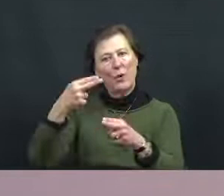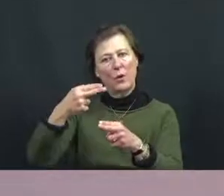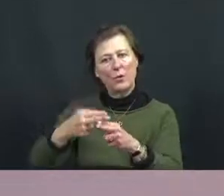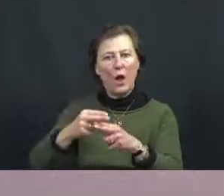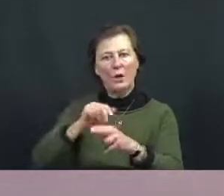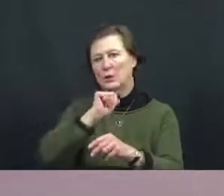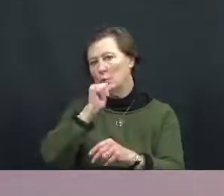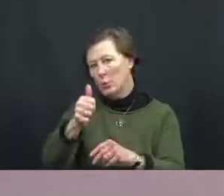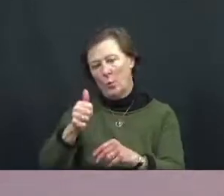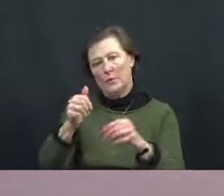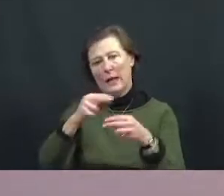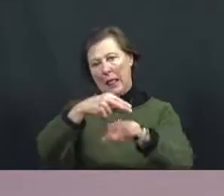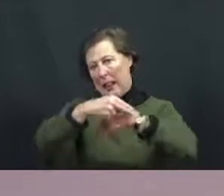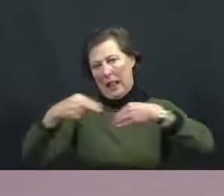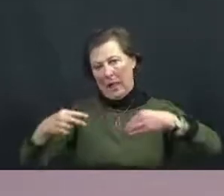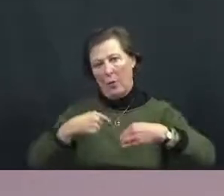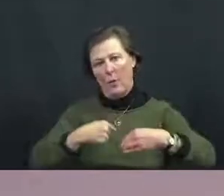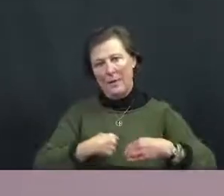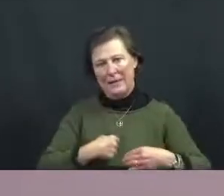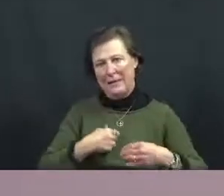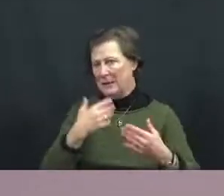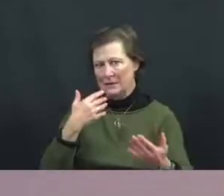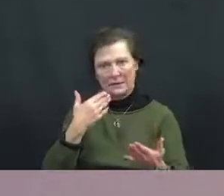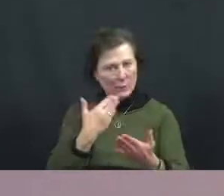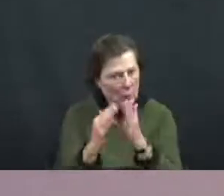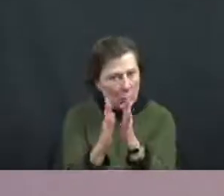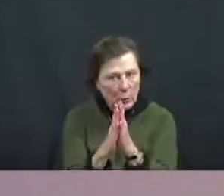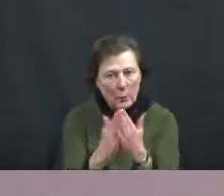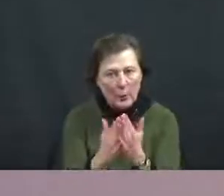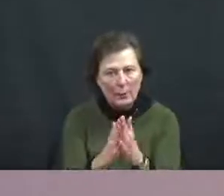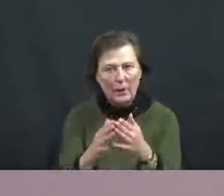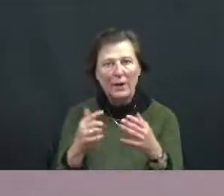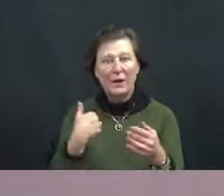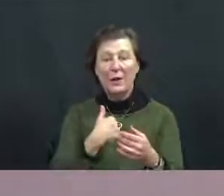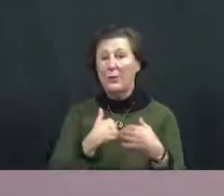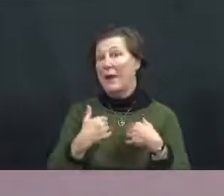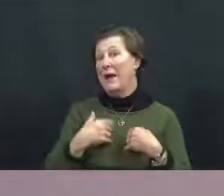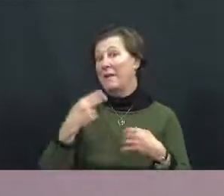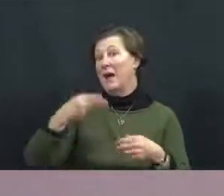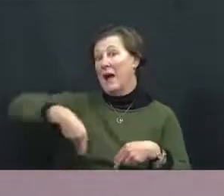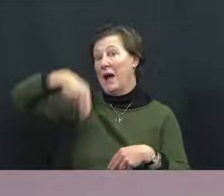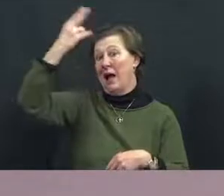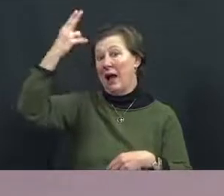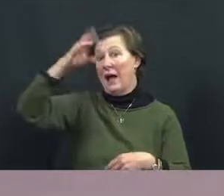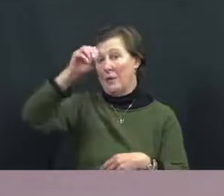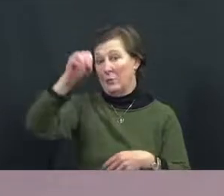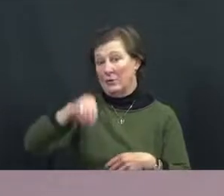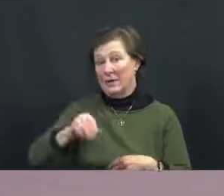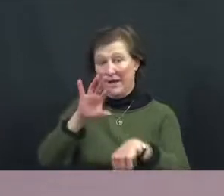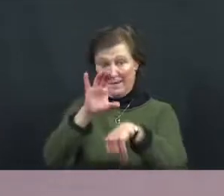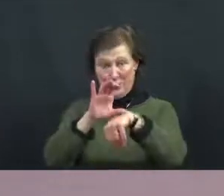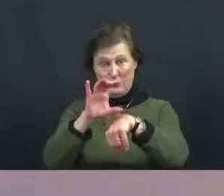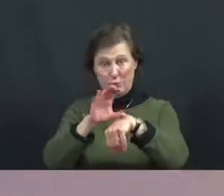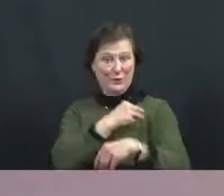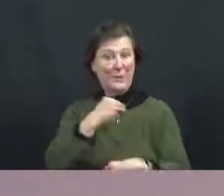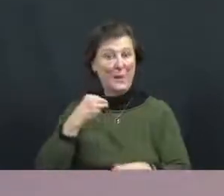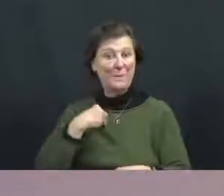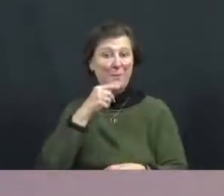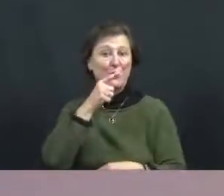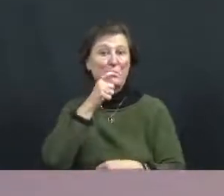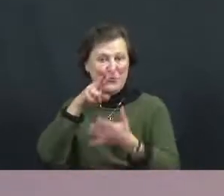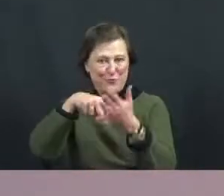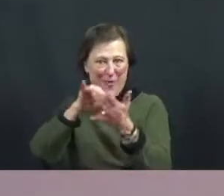incredible conversation for divided times. We probably have a higher percentage of church members who've read that book than